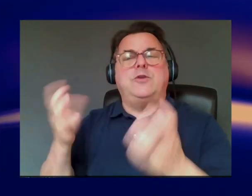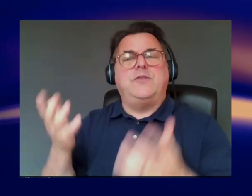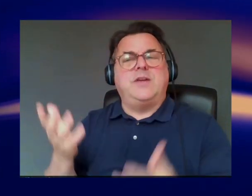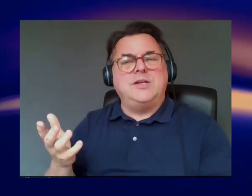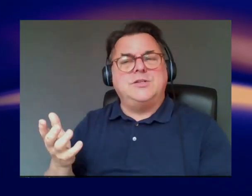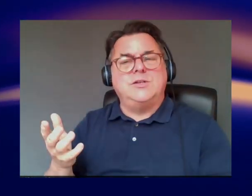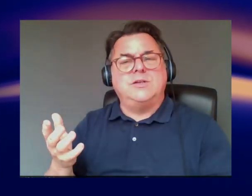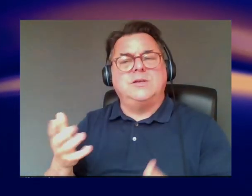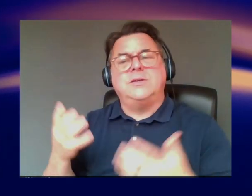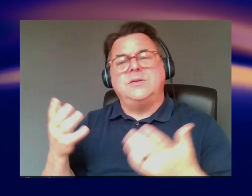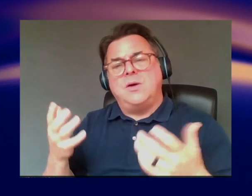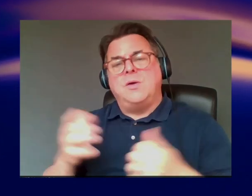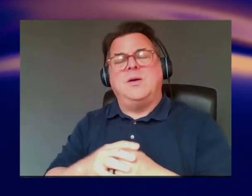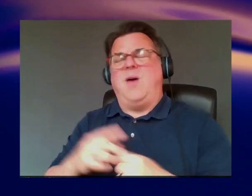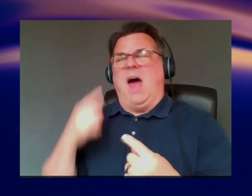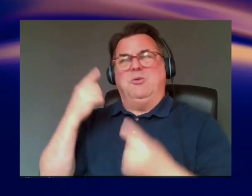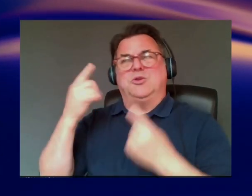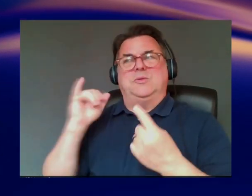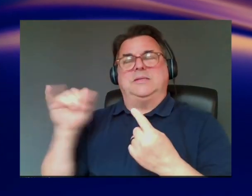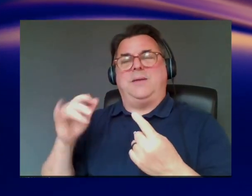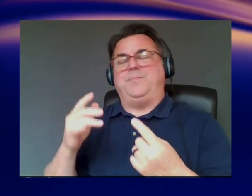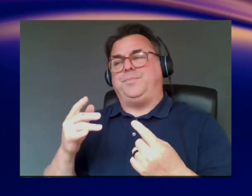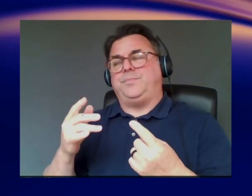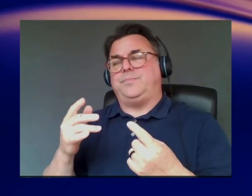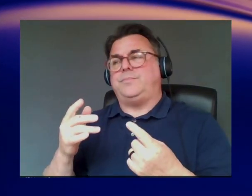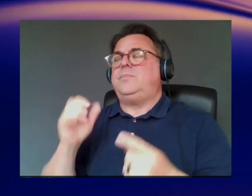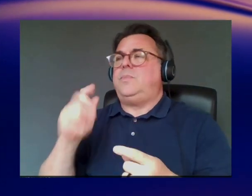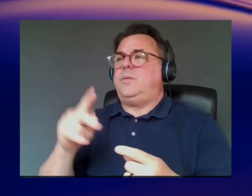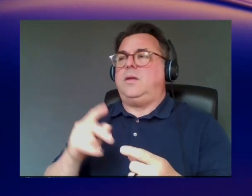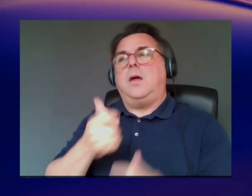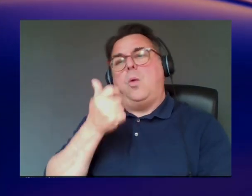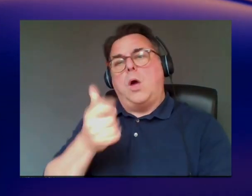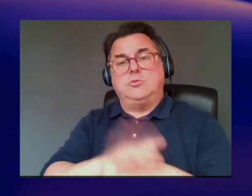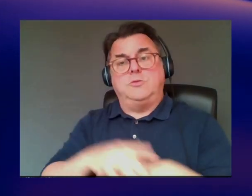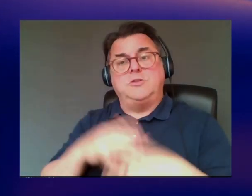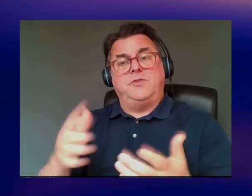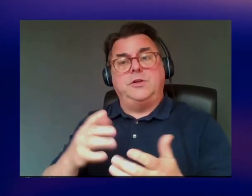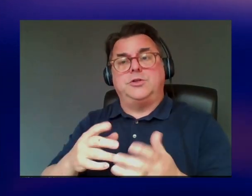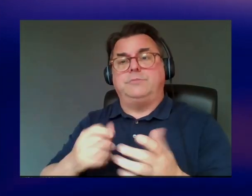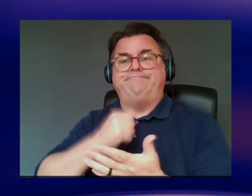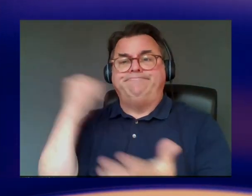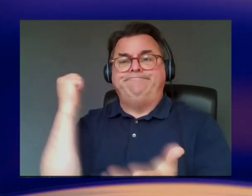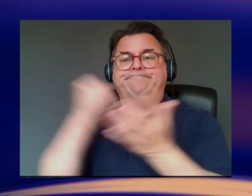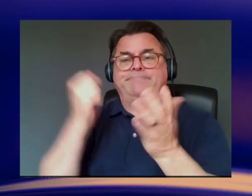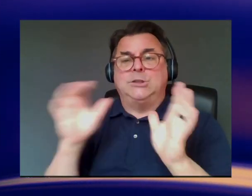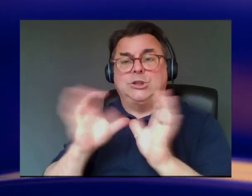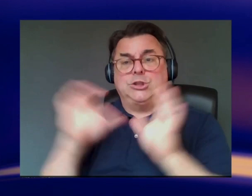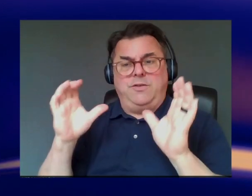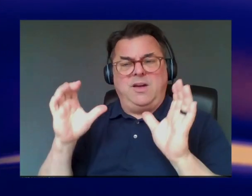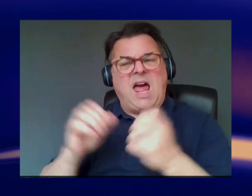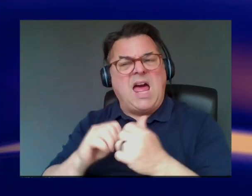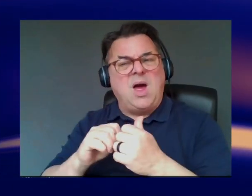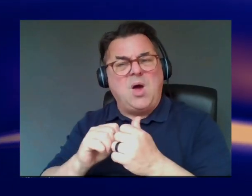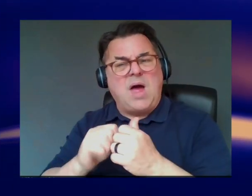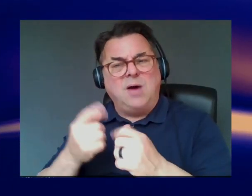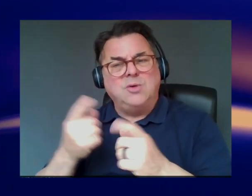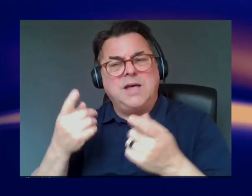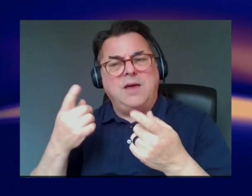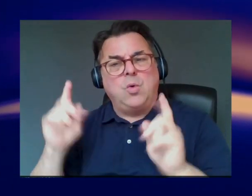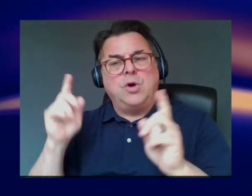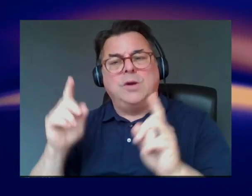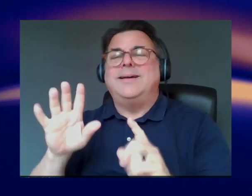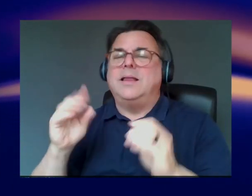setting up the season finale cliffhanger. Oh. I mean, technically, they can go to awspowerhour.com, click on Learn More, and they can see more details